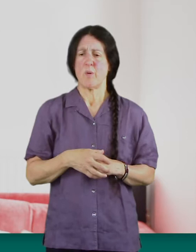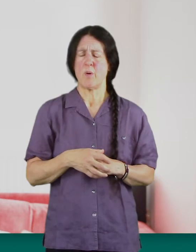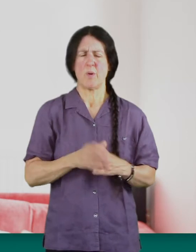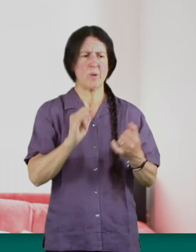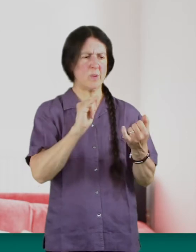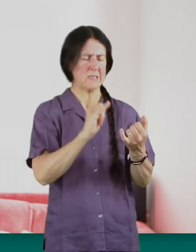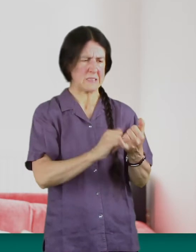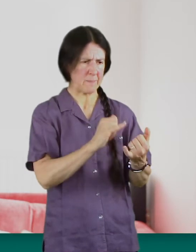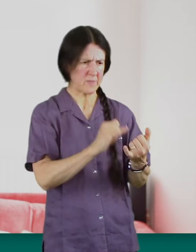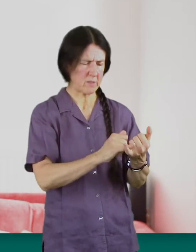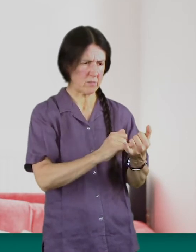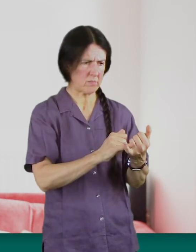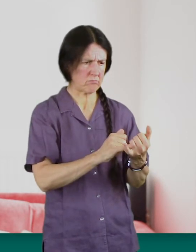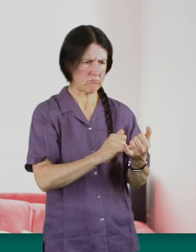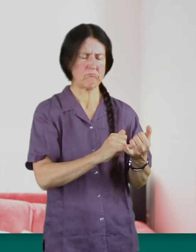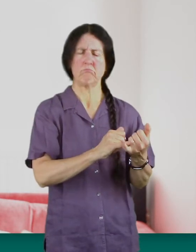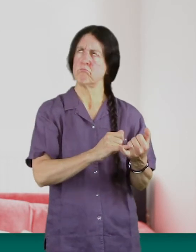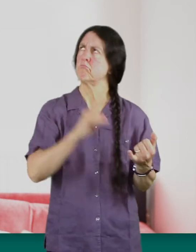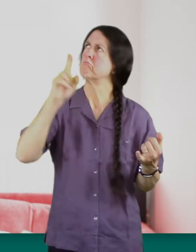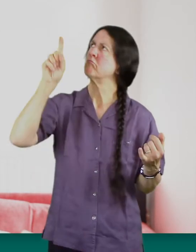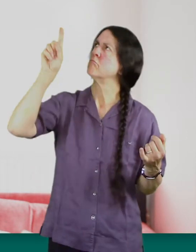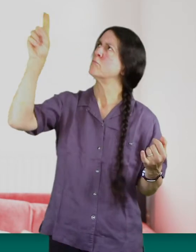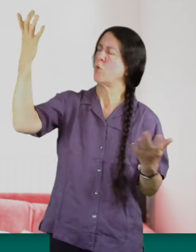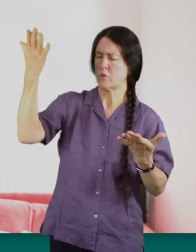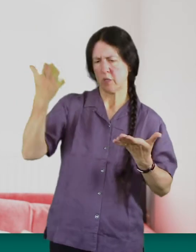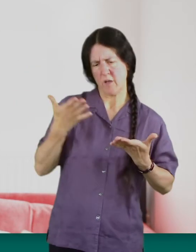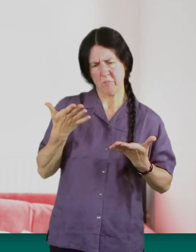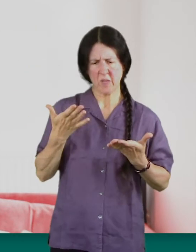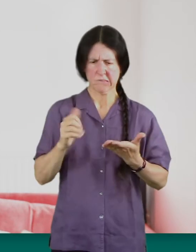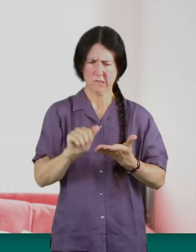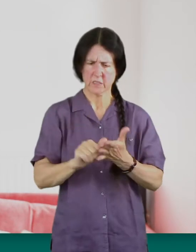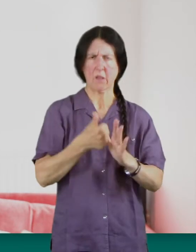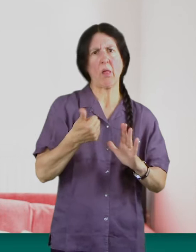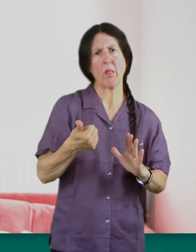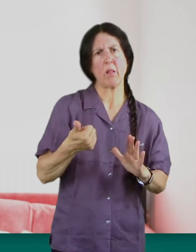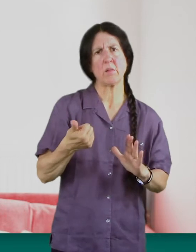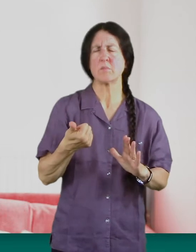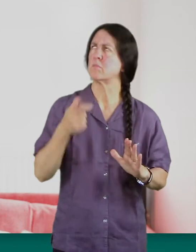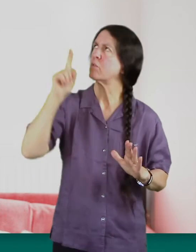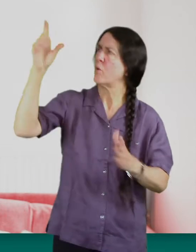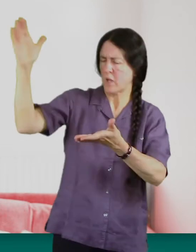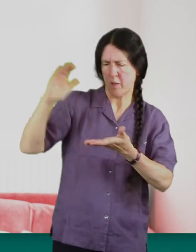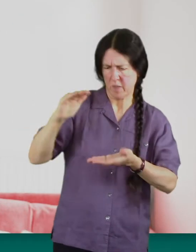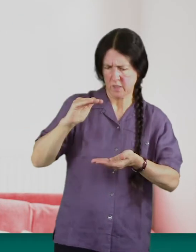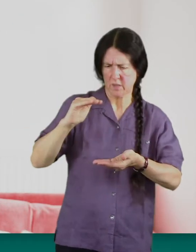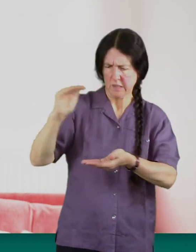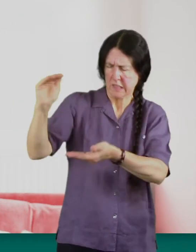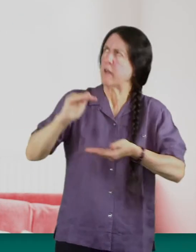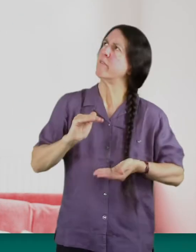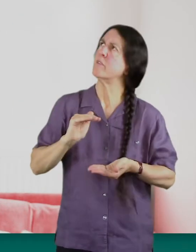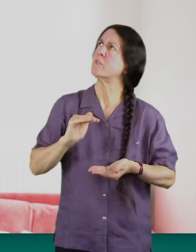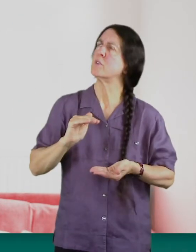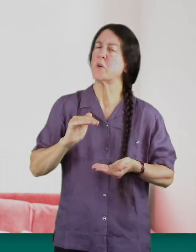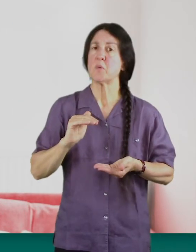gifts, that must make you feel quite good about yourself. You can imagine Samson sort of feeling like he might be a cut above the